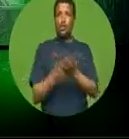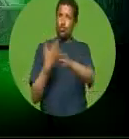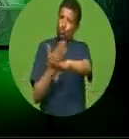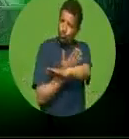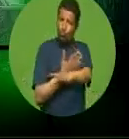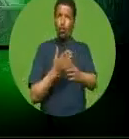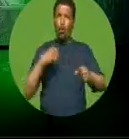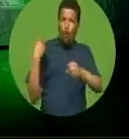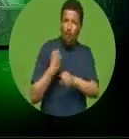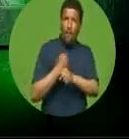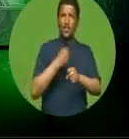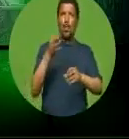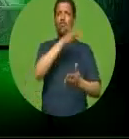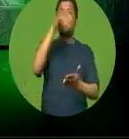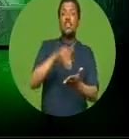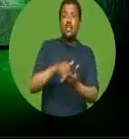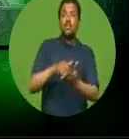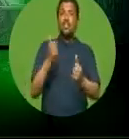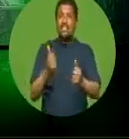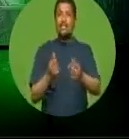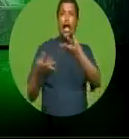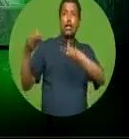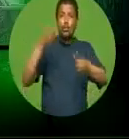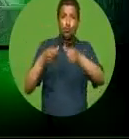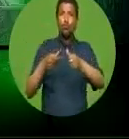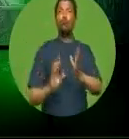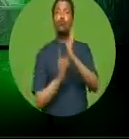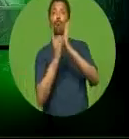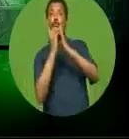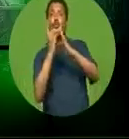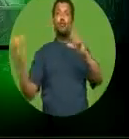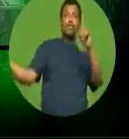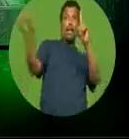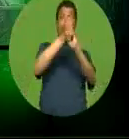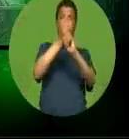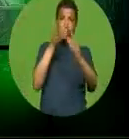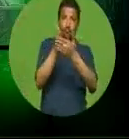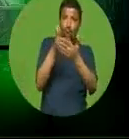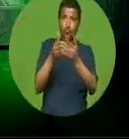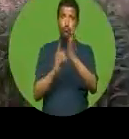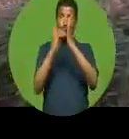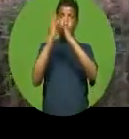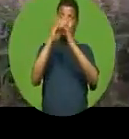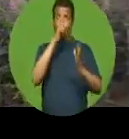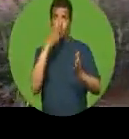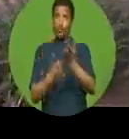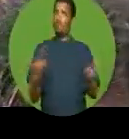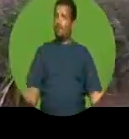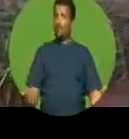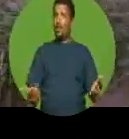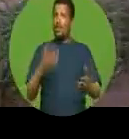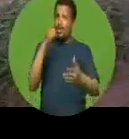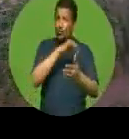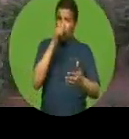The improved performance of the sector can be attributed to the development achieved recently. Some of the